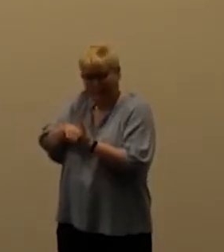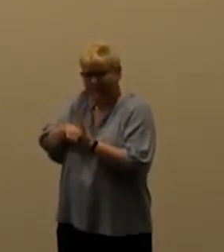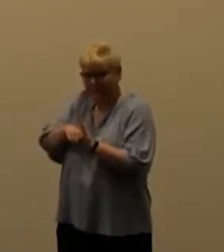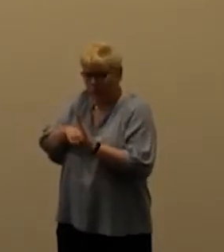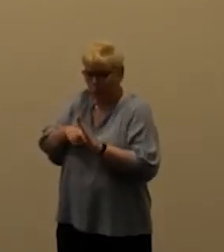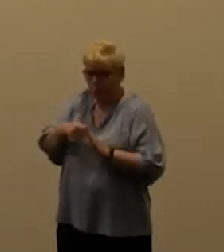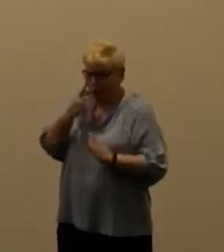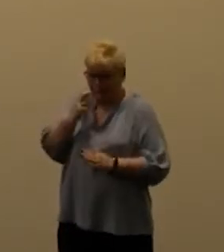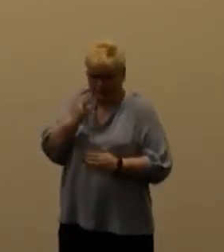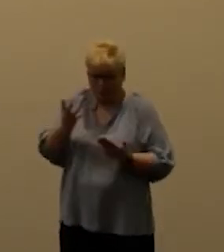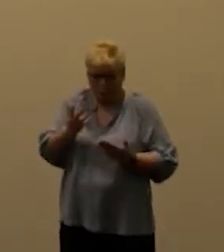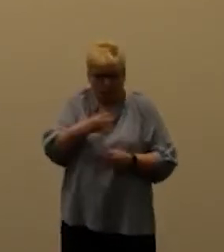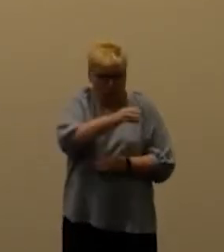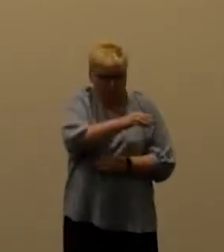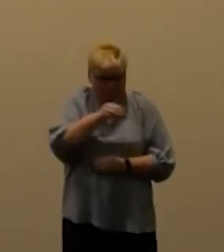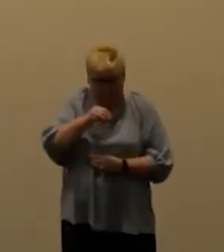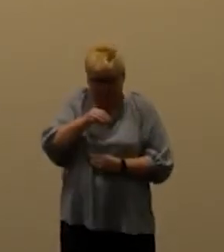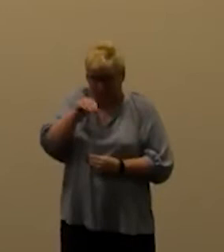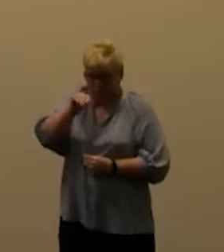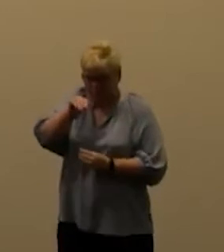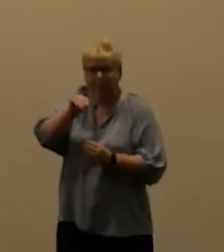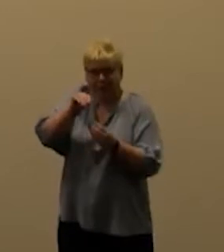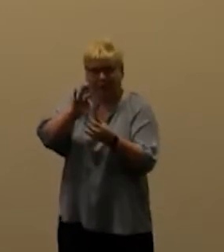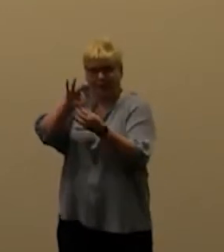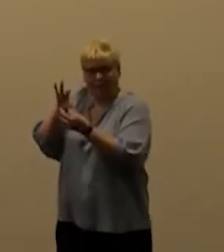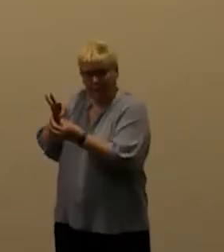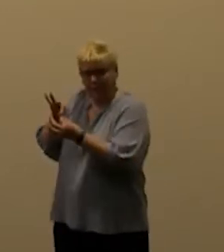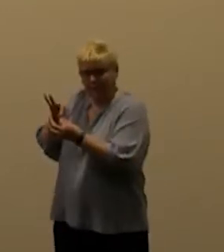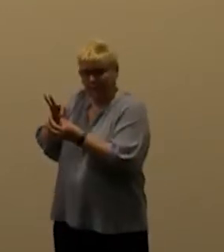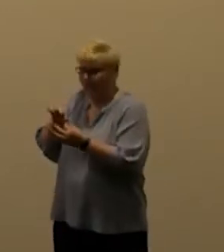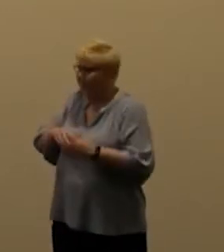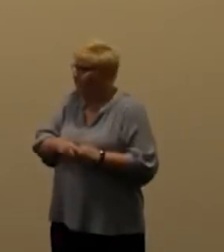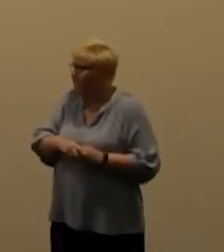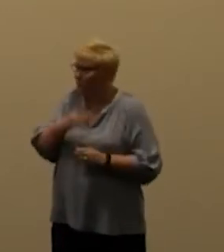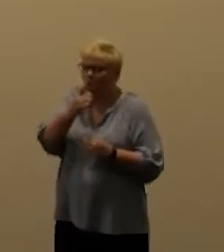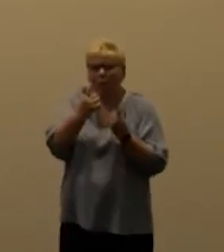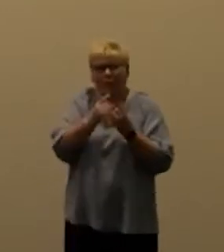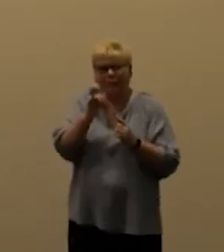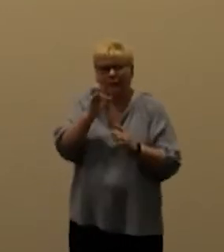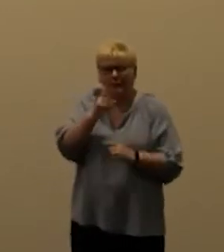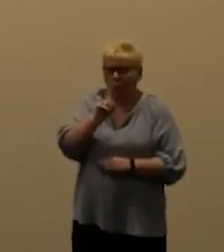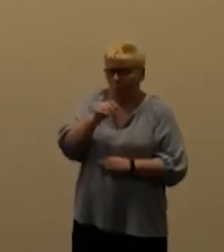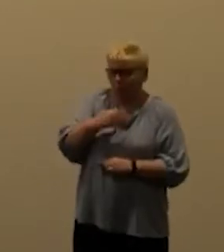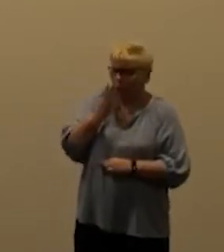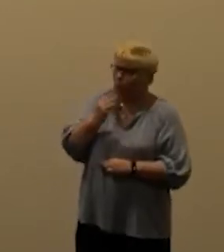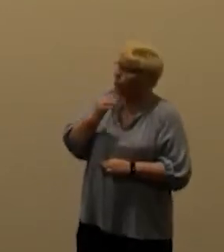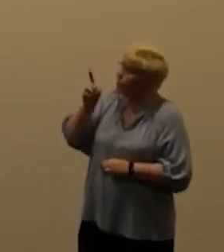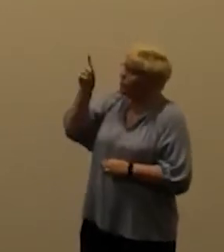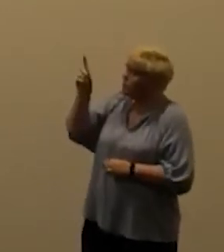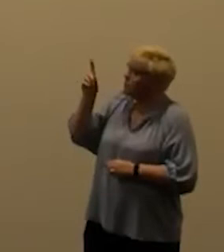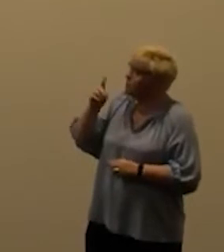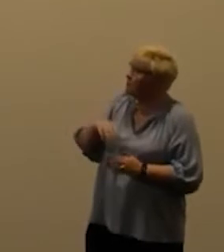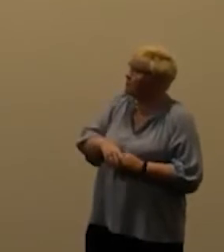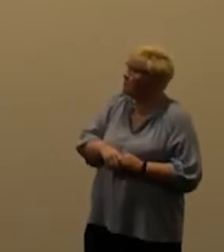we're just taking a component from one tenant and applying it to another. Now, one thing you might note is the credentials that we're using. We're just using get